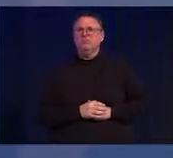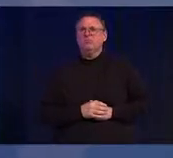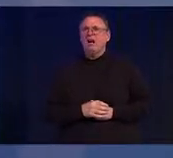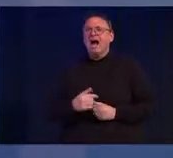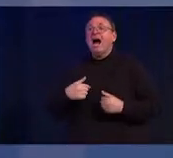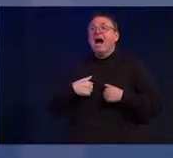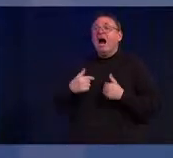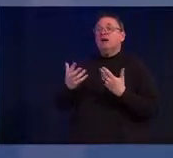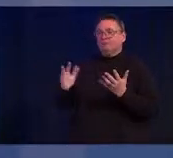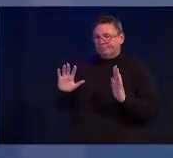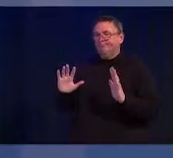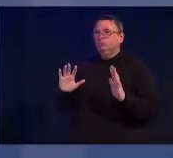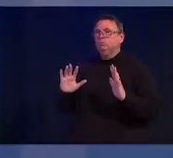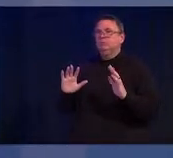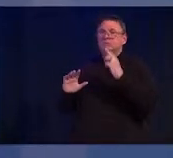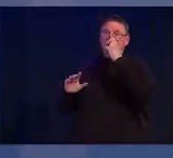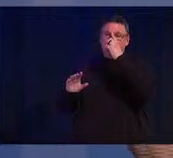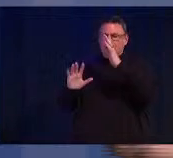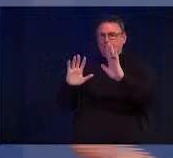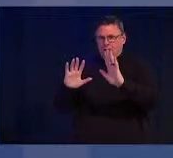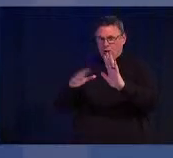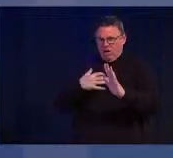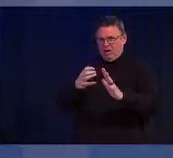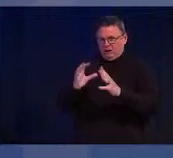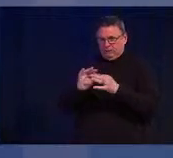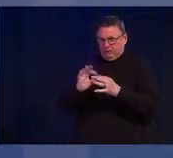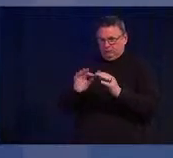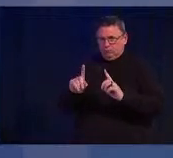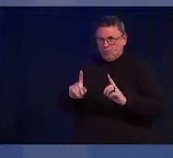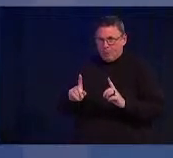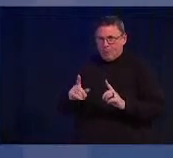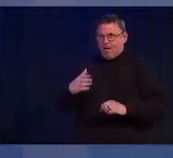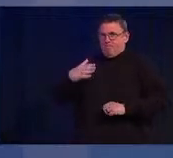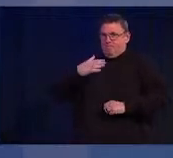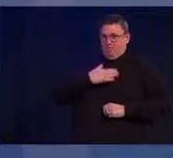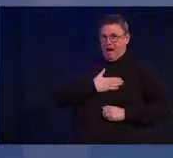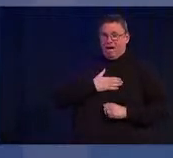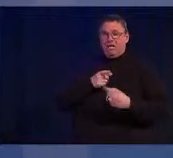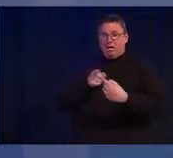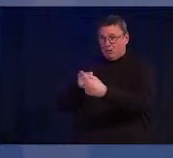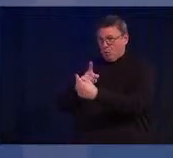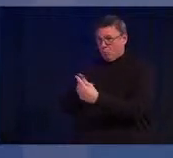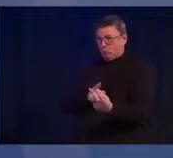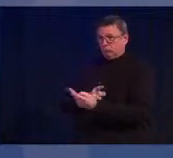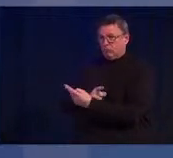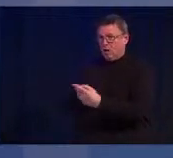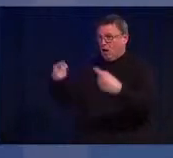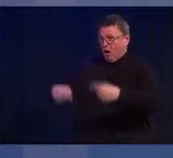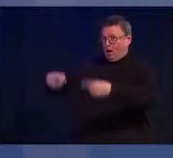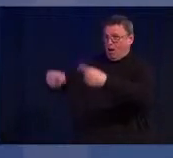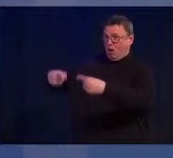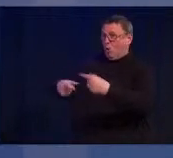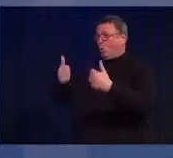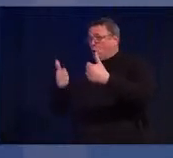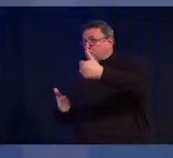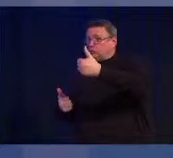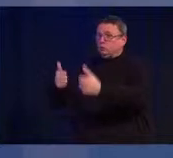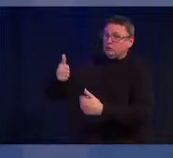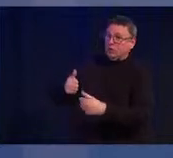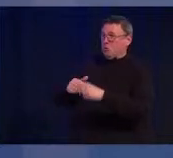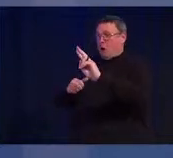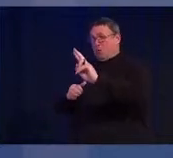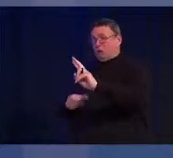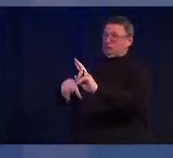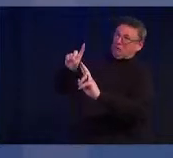want to point out to you that my opponents are arguing over which group of bureaucrats